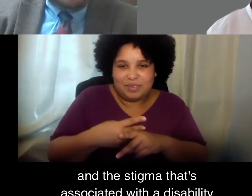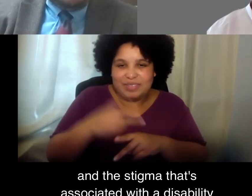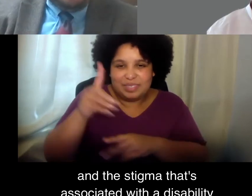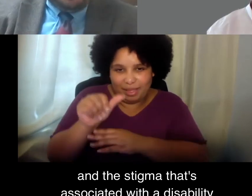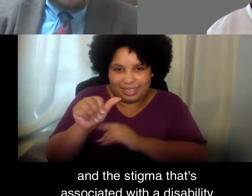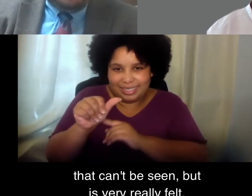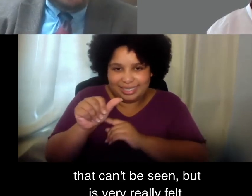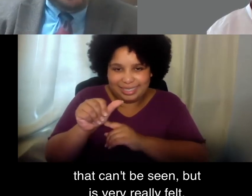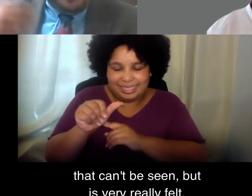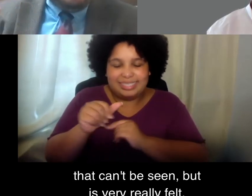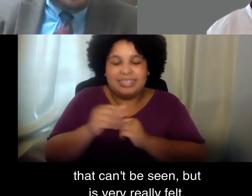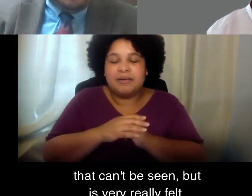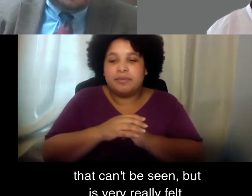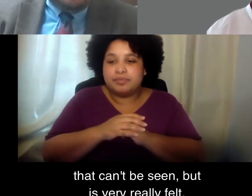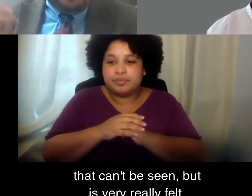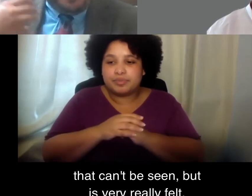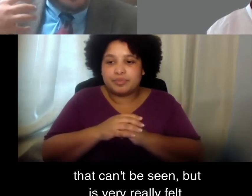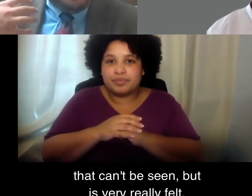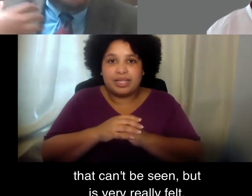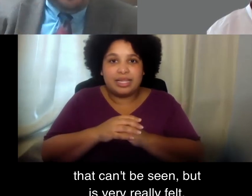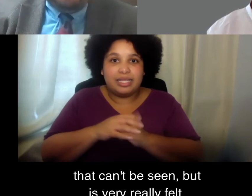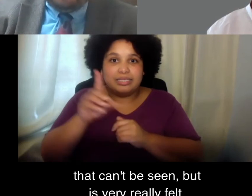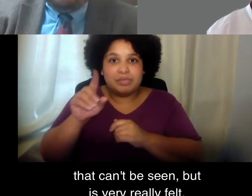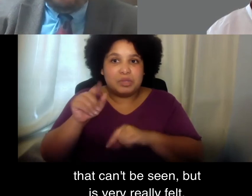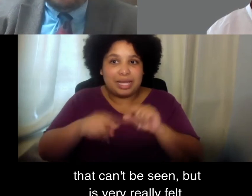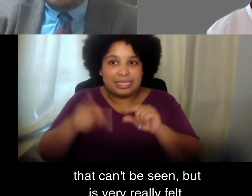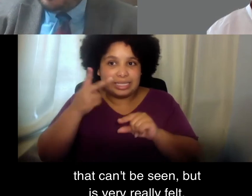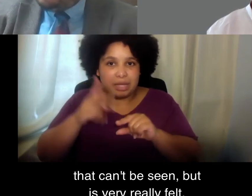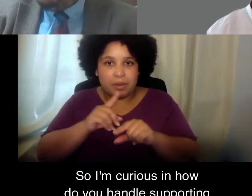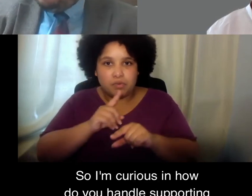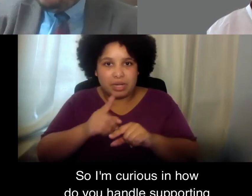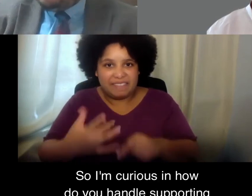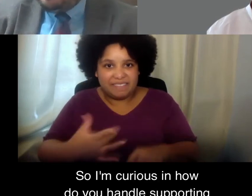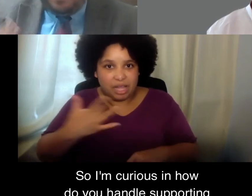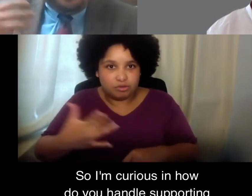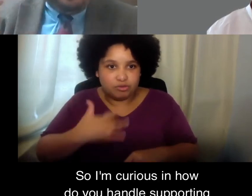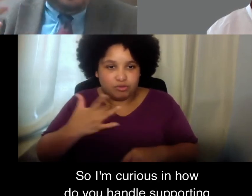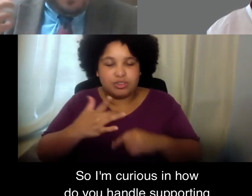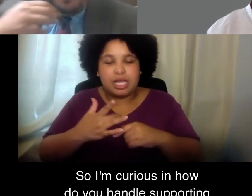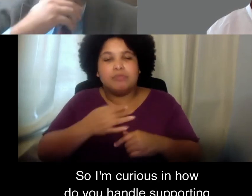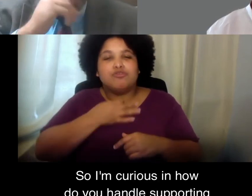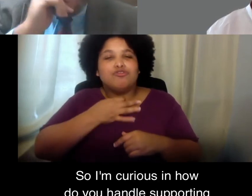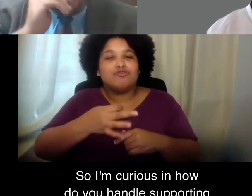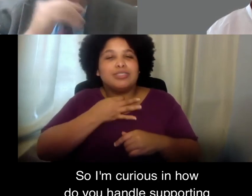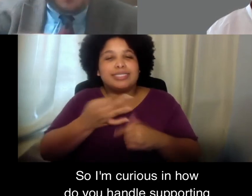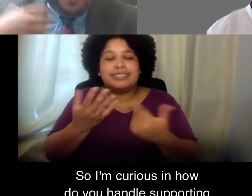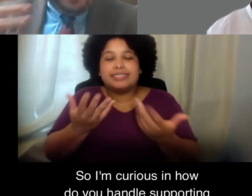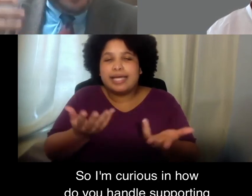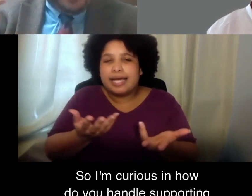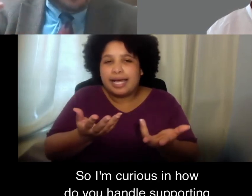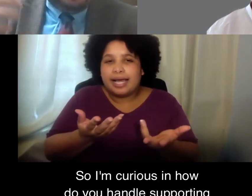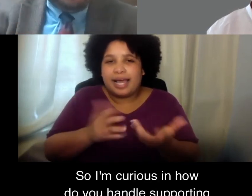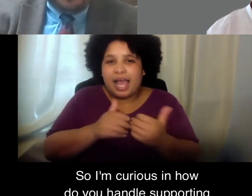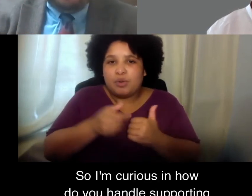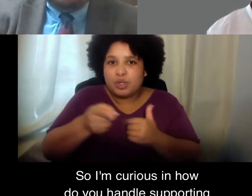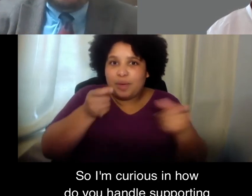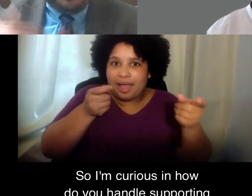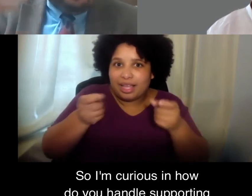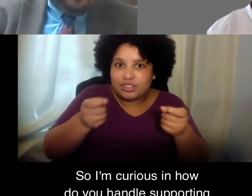a disability that can't be seen but is very really felt. So I'm curious, how do you